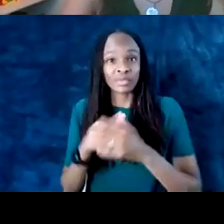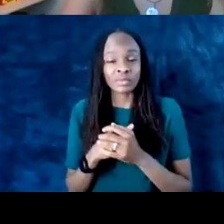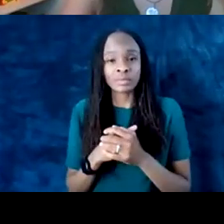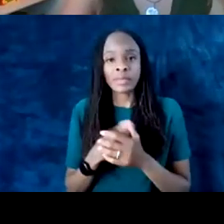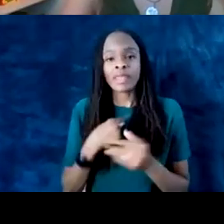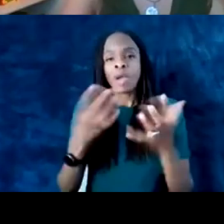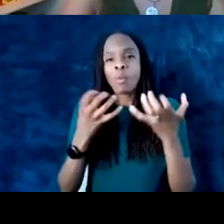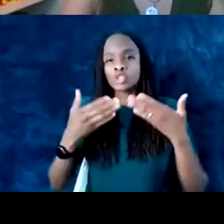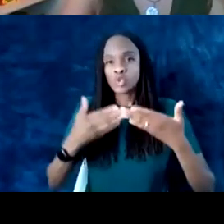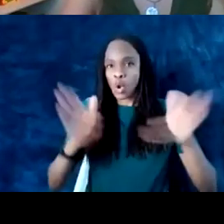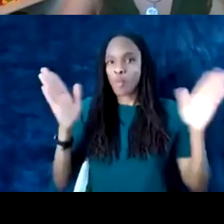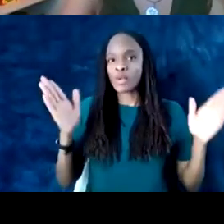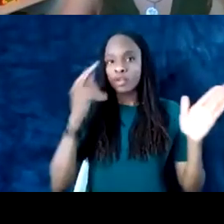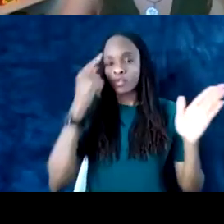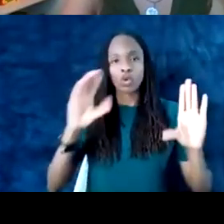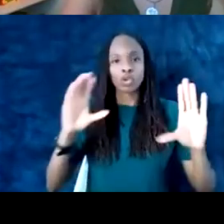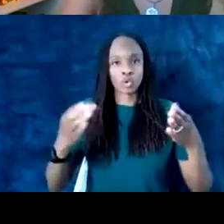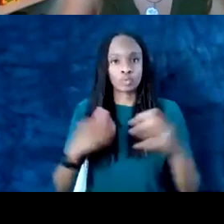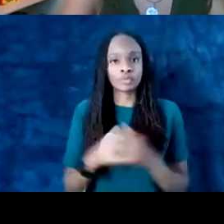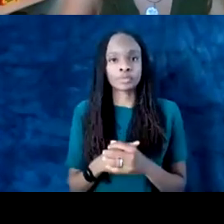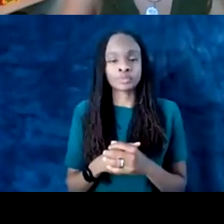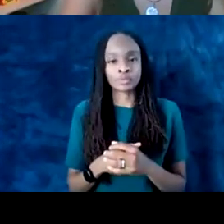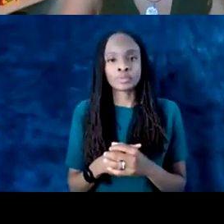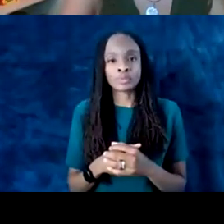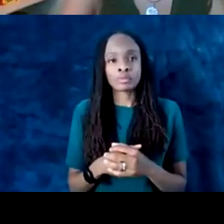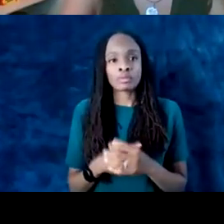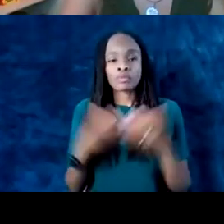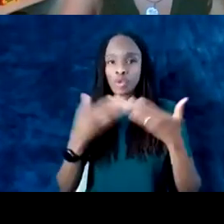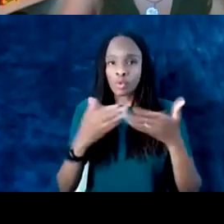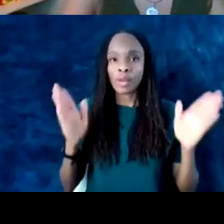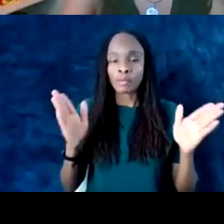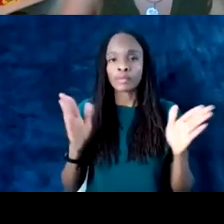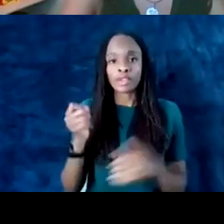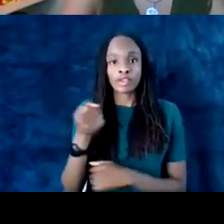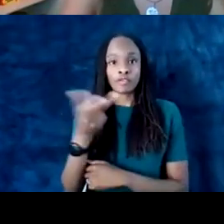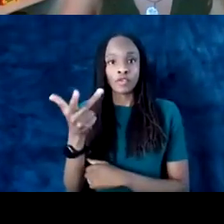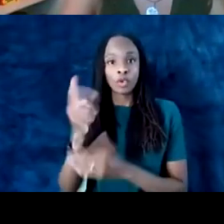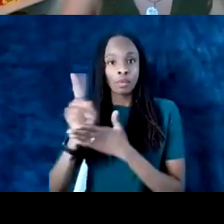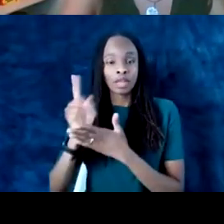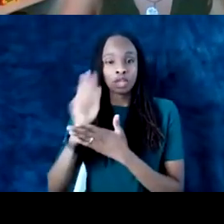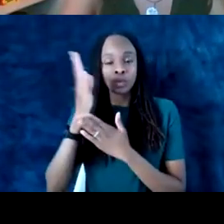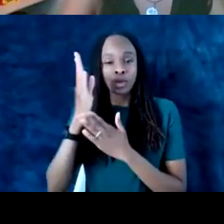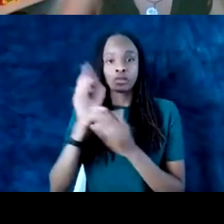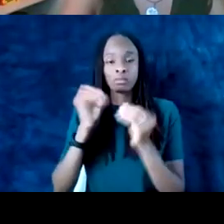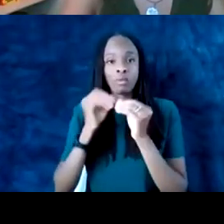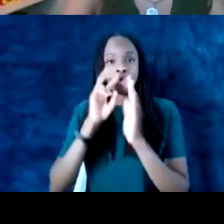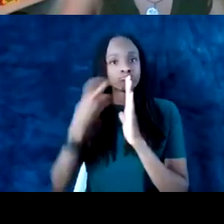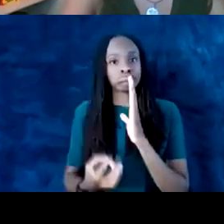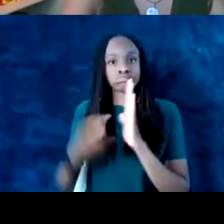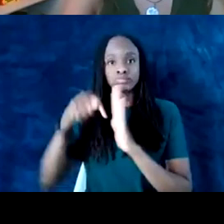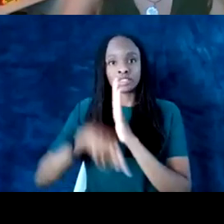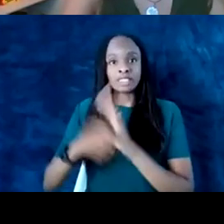sort of open this up for the group and open this up. In a few minutes, we're going to dive deeper into a couple